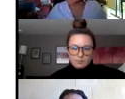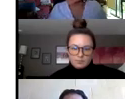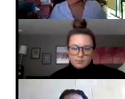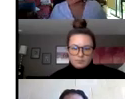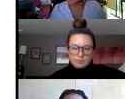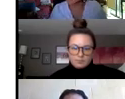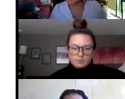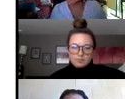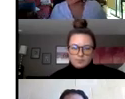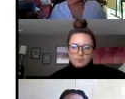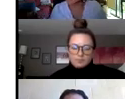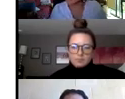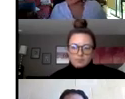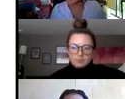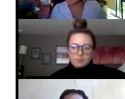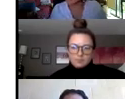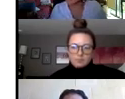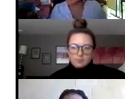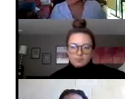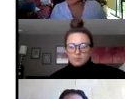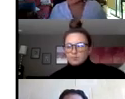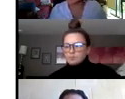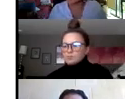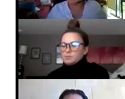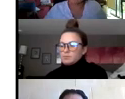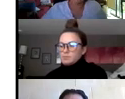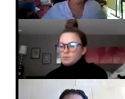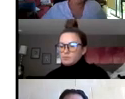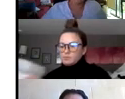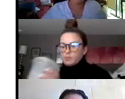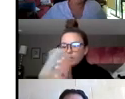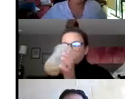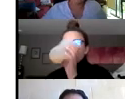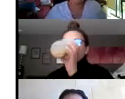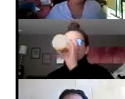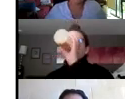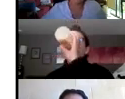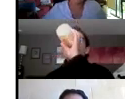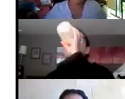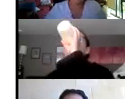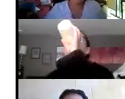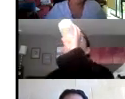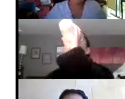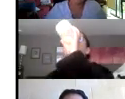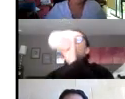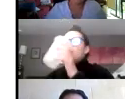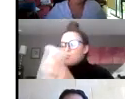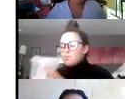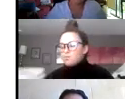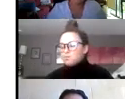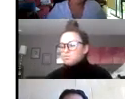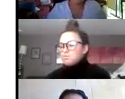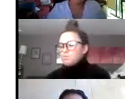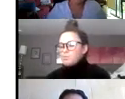And so most of the time, people who have that choice or that moving forward are students that have taken Chicano study